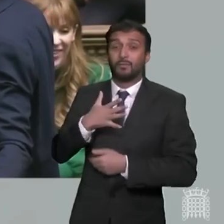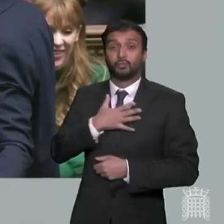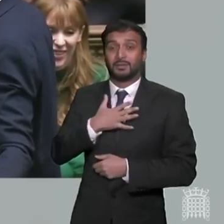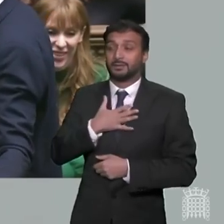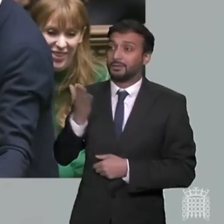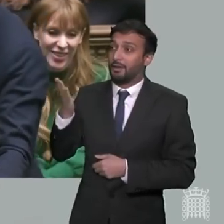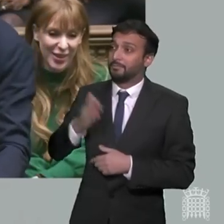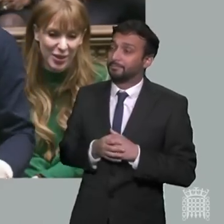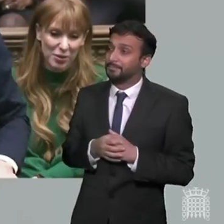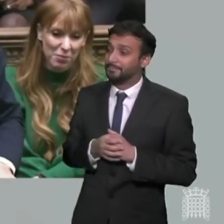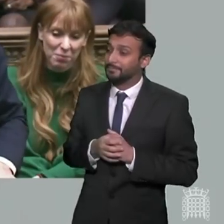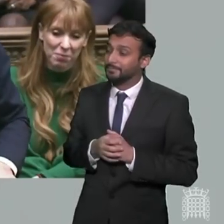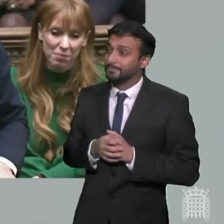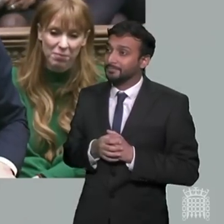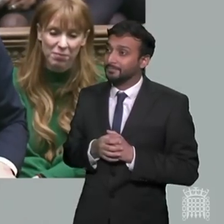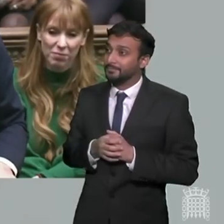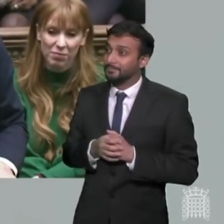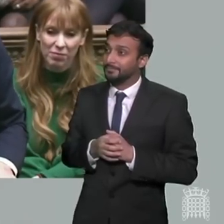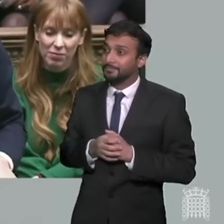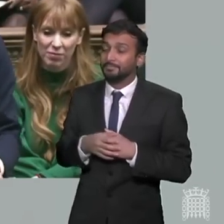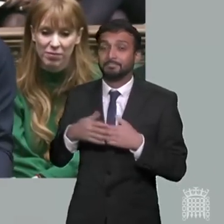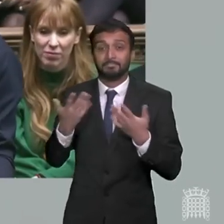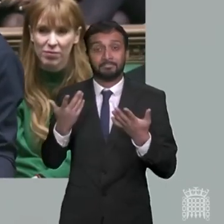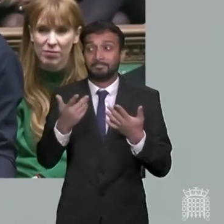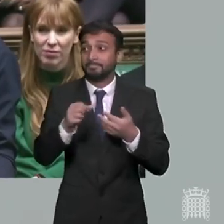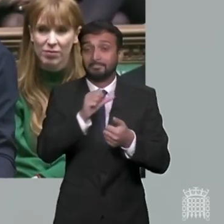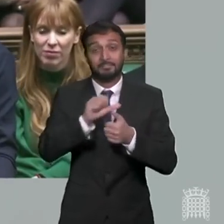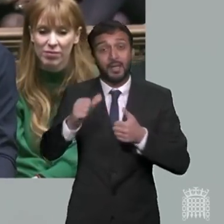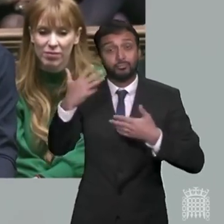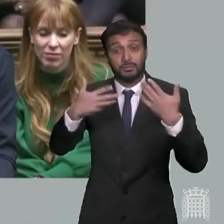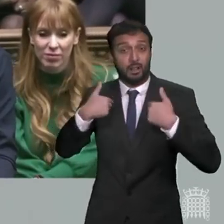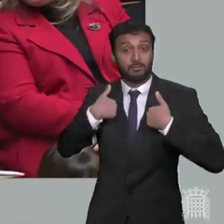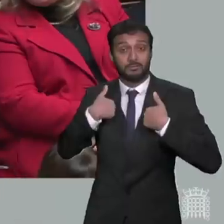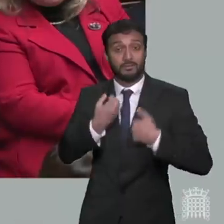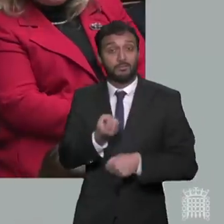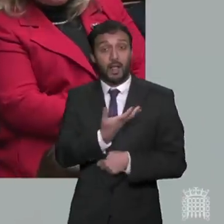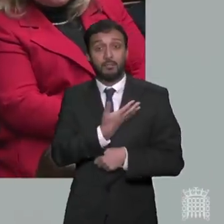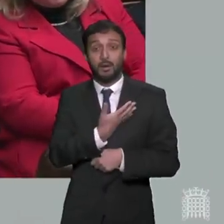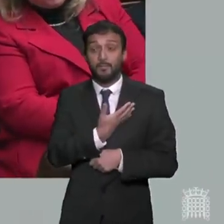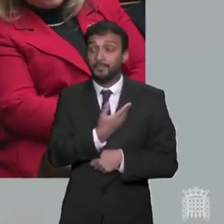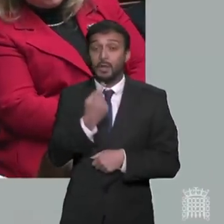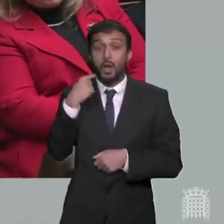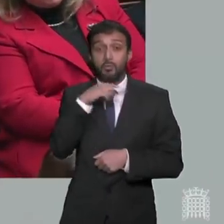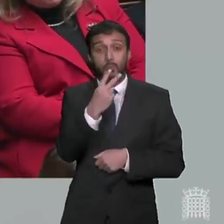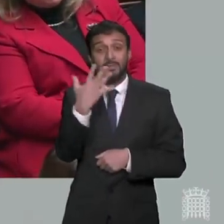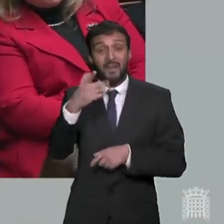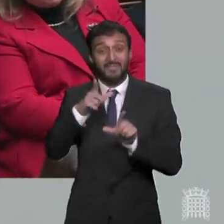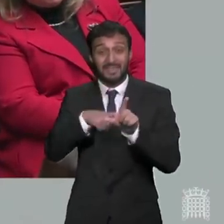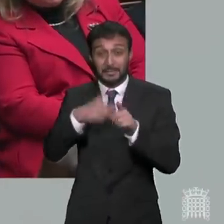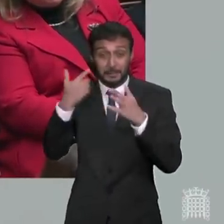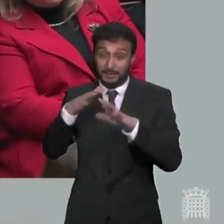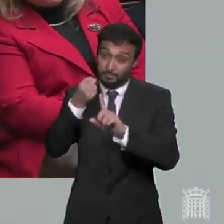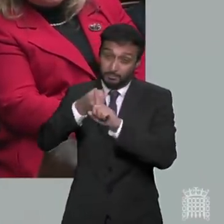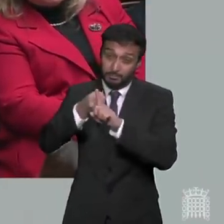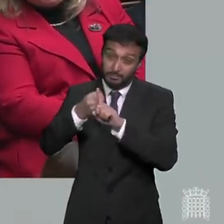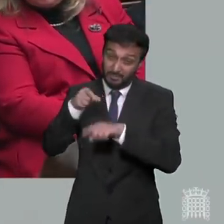now? It's the best result for Labour in the 105 years we've been fighting that seat, and I look forward to working with